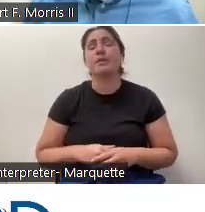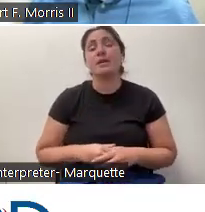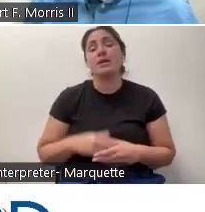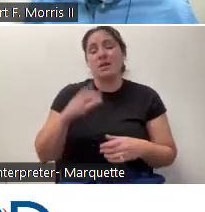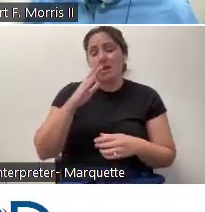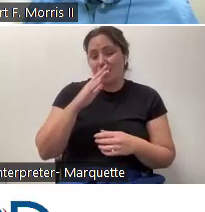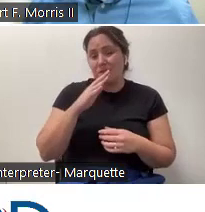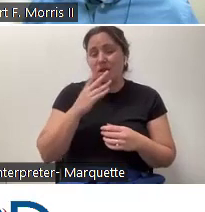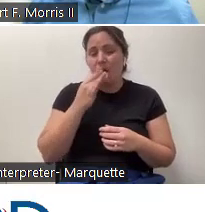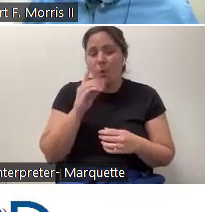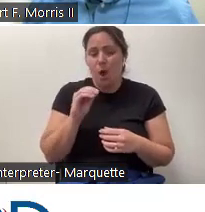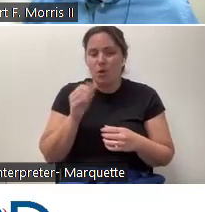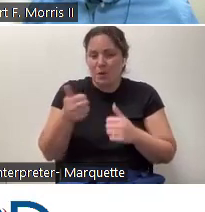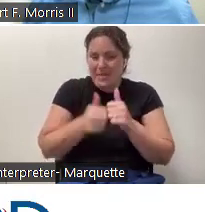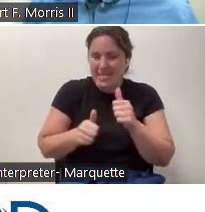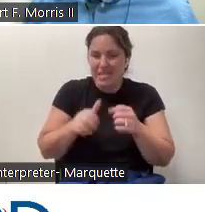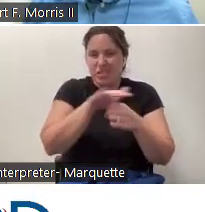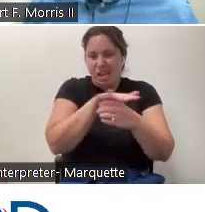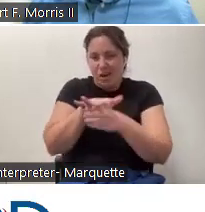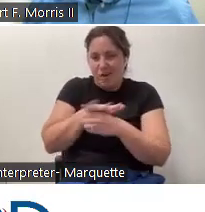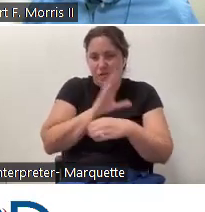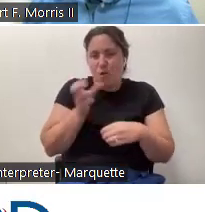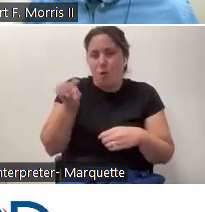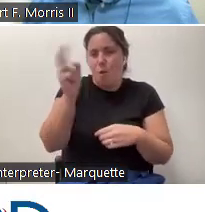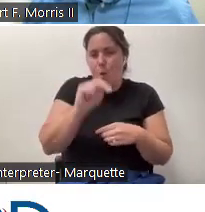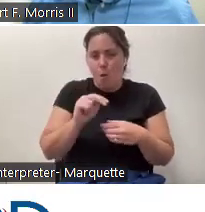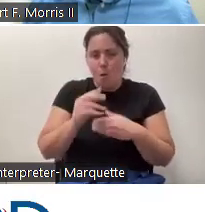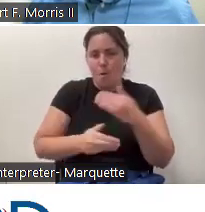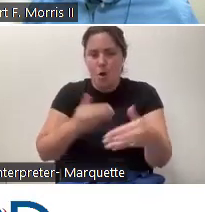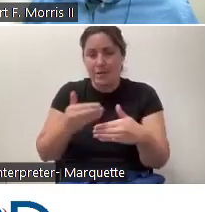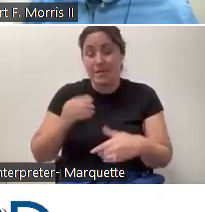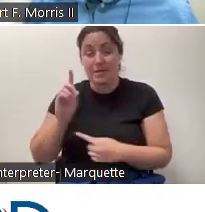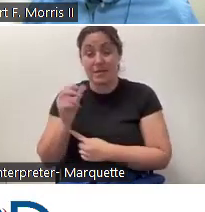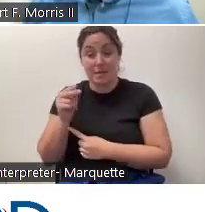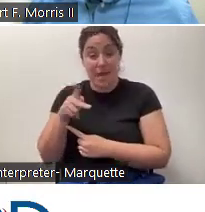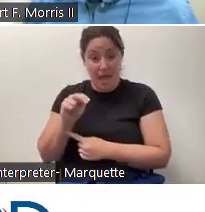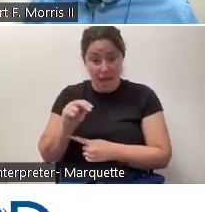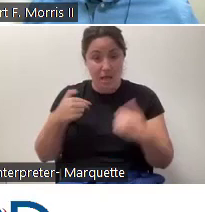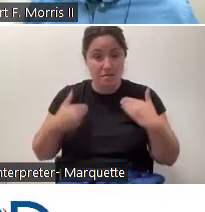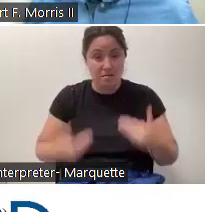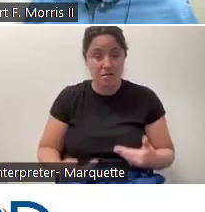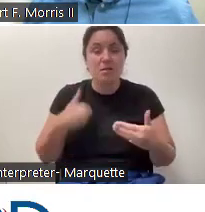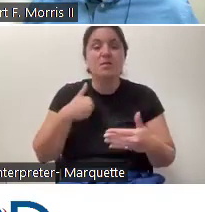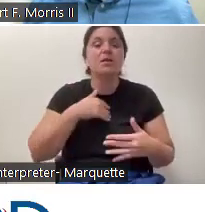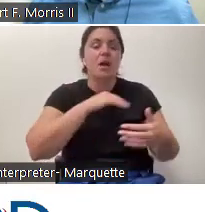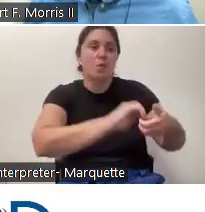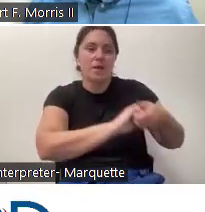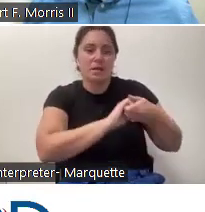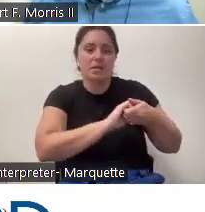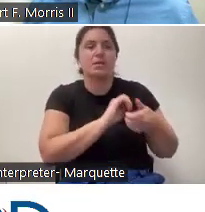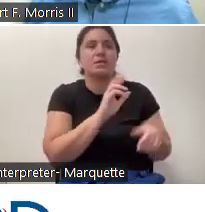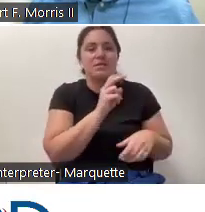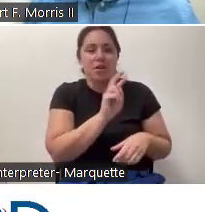own processes for this. So as DPNs, with the relationship we've built with our local VR offices, we've been able